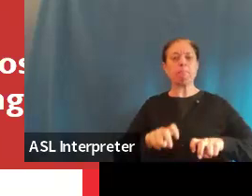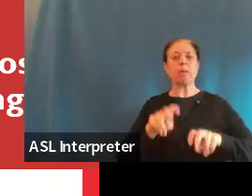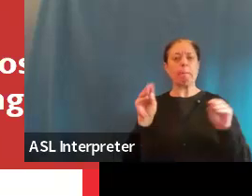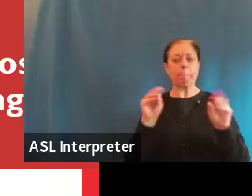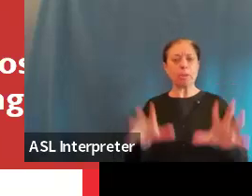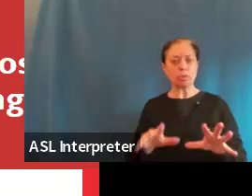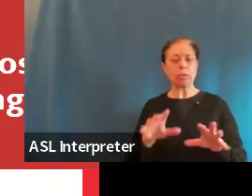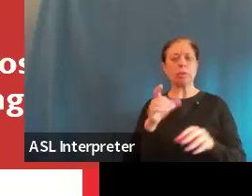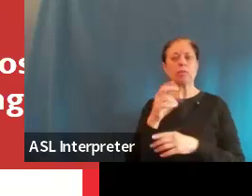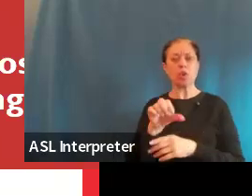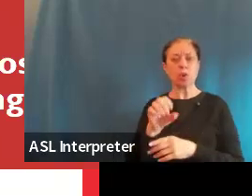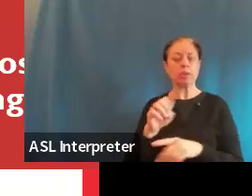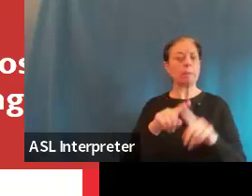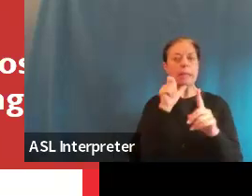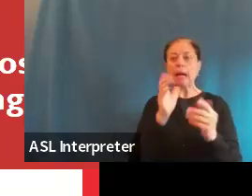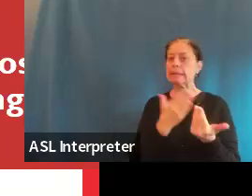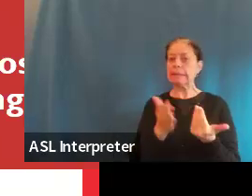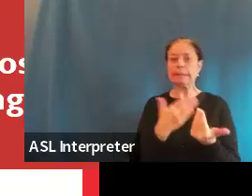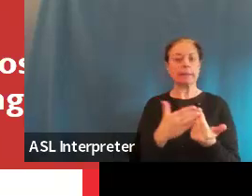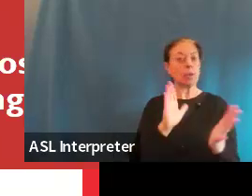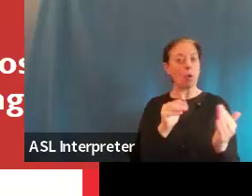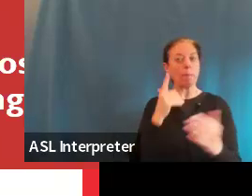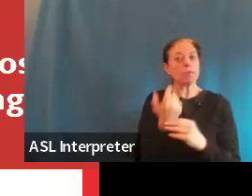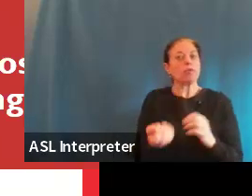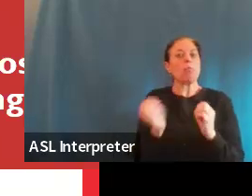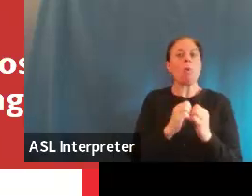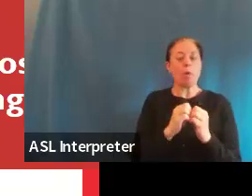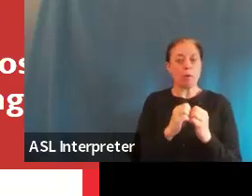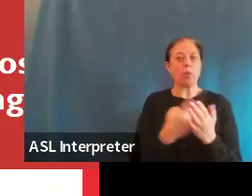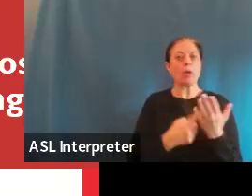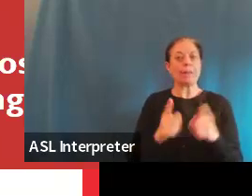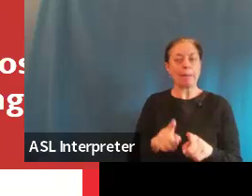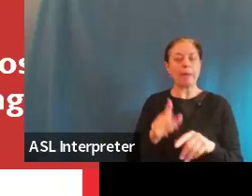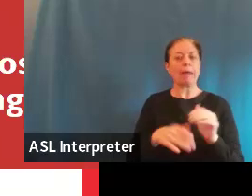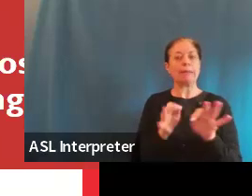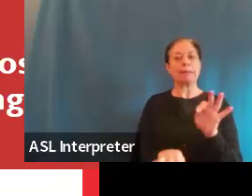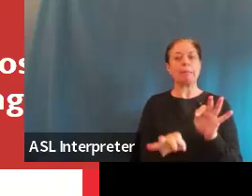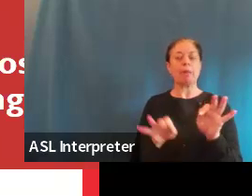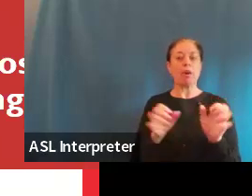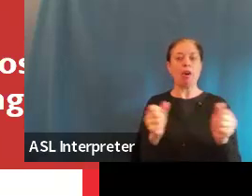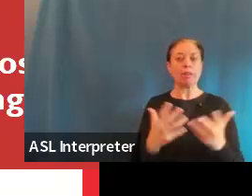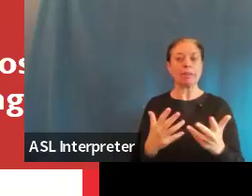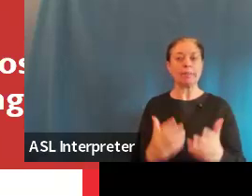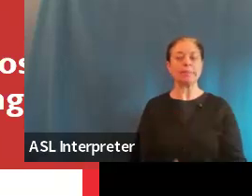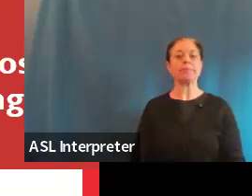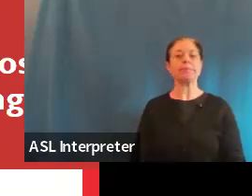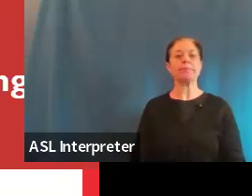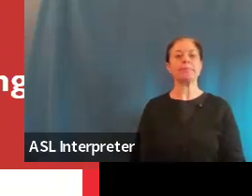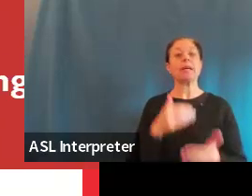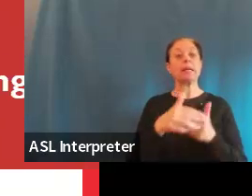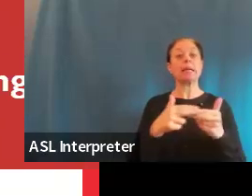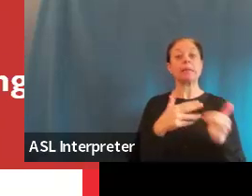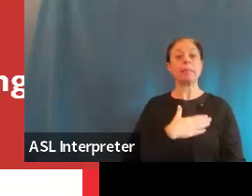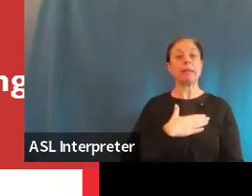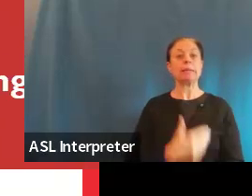but that may not be as easy as they hope because there's more to what's happening to them than a simple haunting. Next slide,